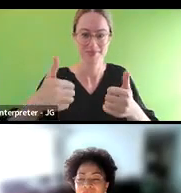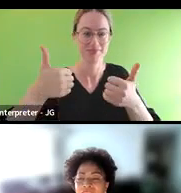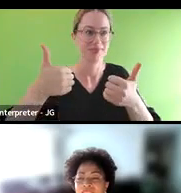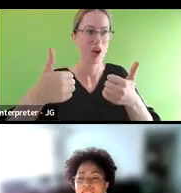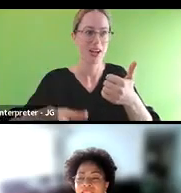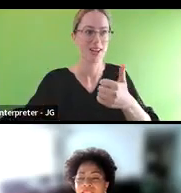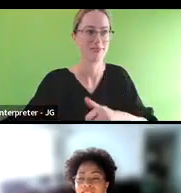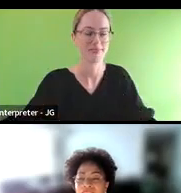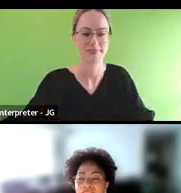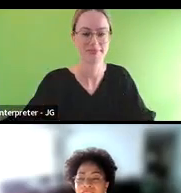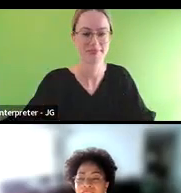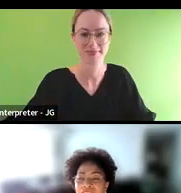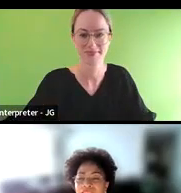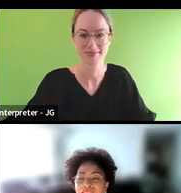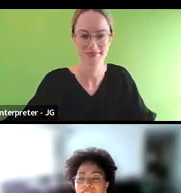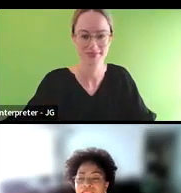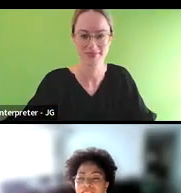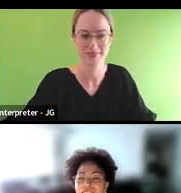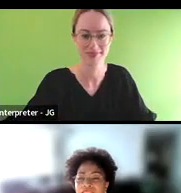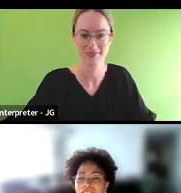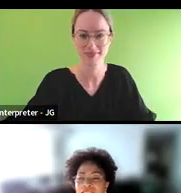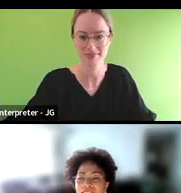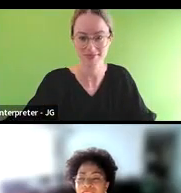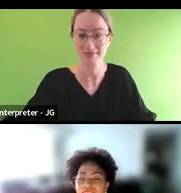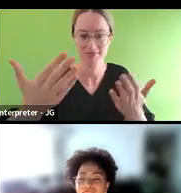work. Yeah.